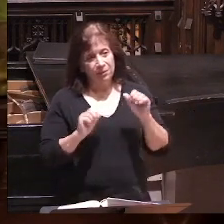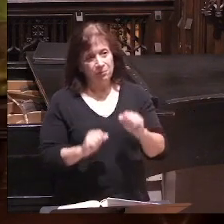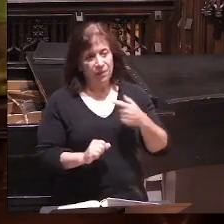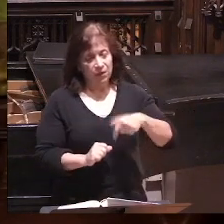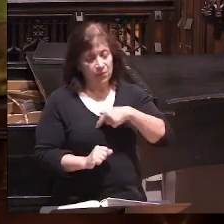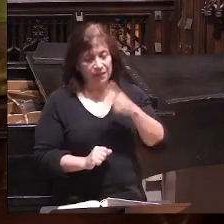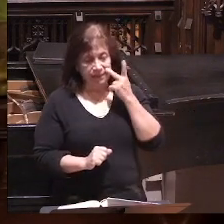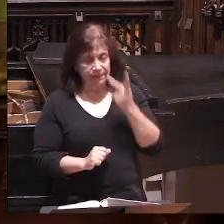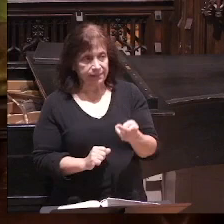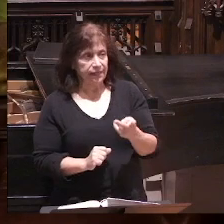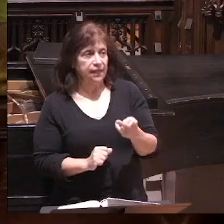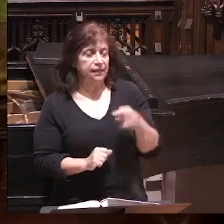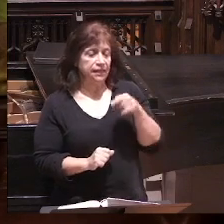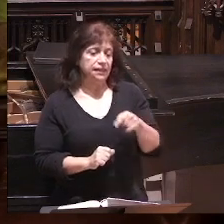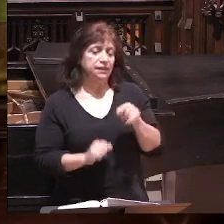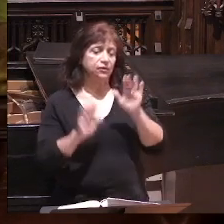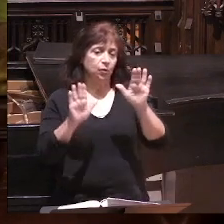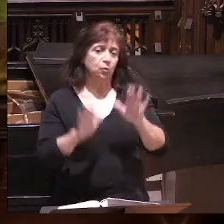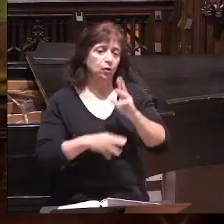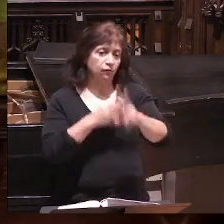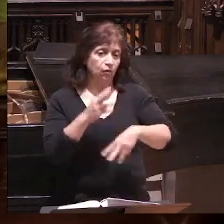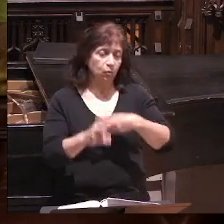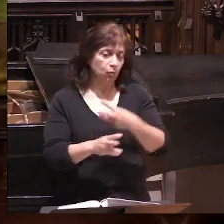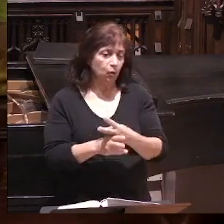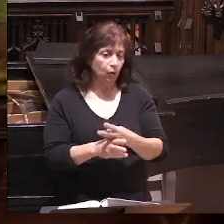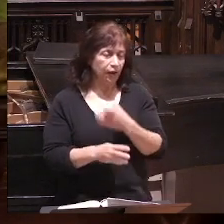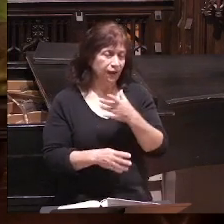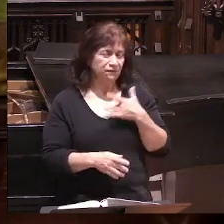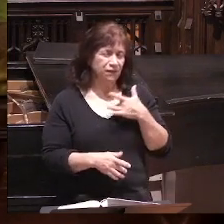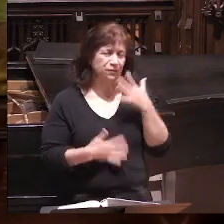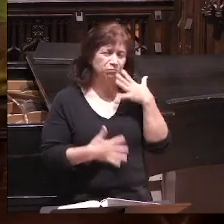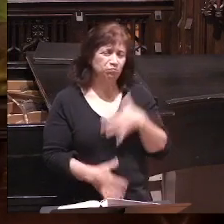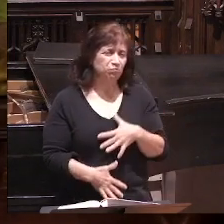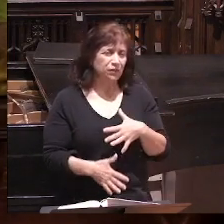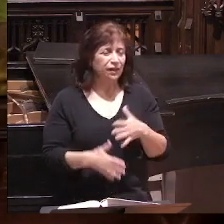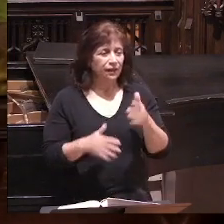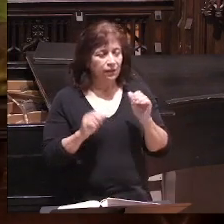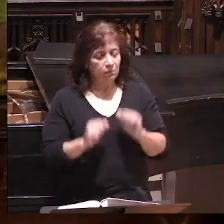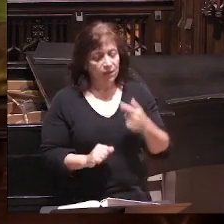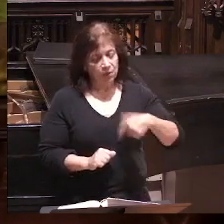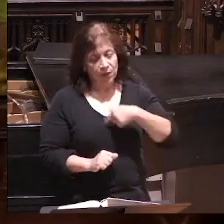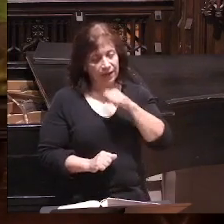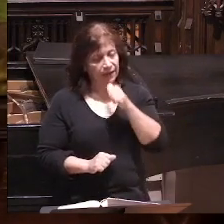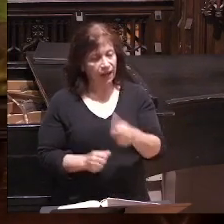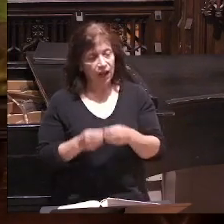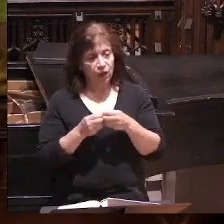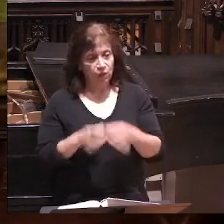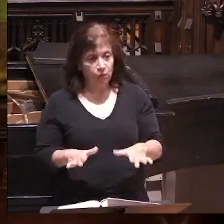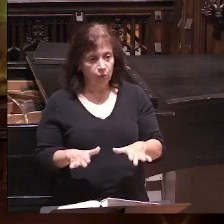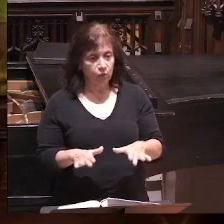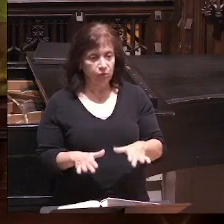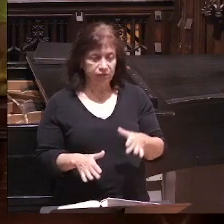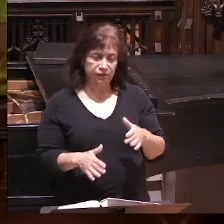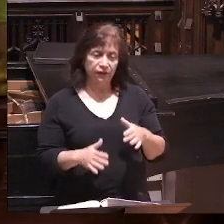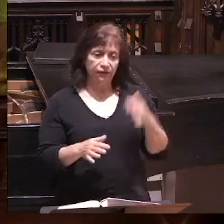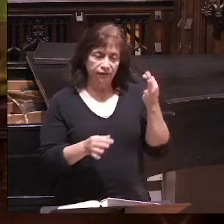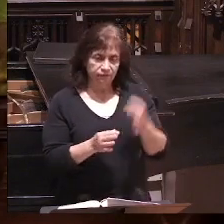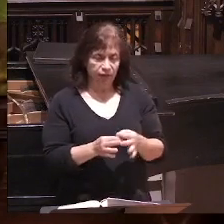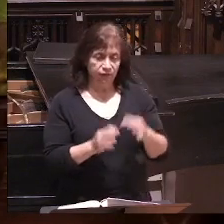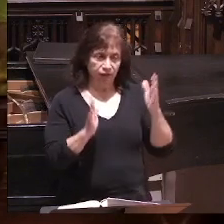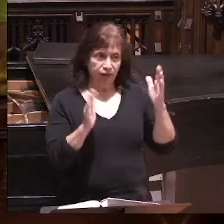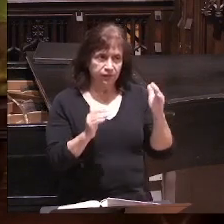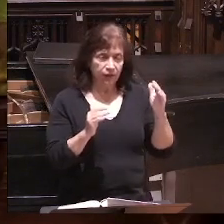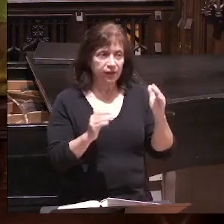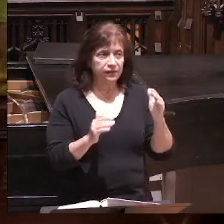your wonderful world or be dispirited. May we not lose a faithful and expectant spirit, which is expectant